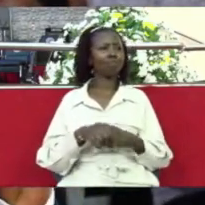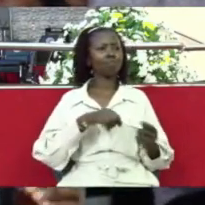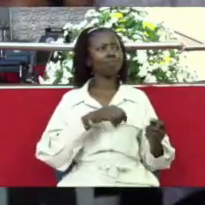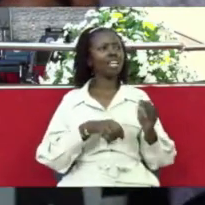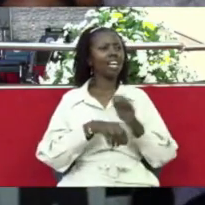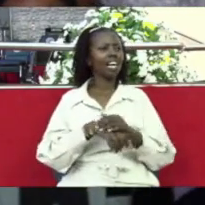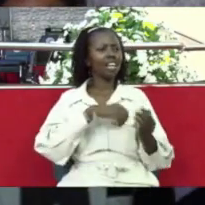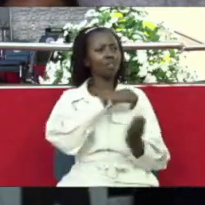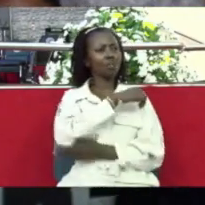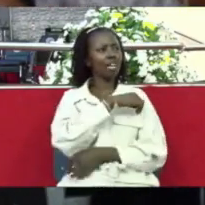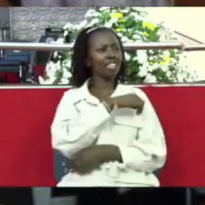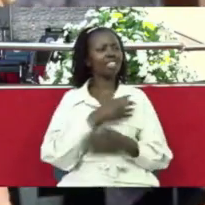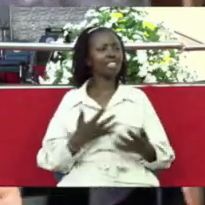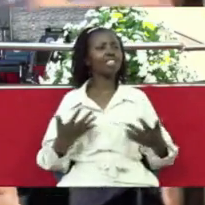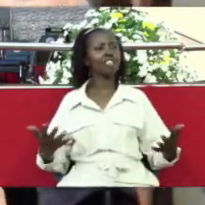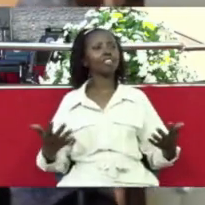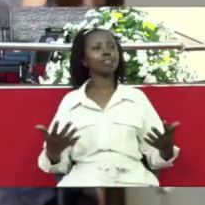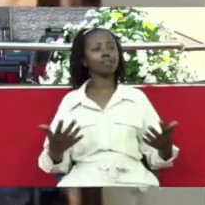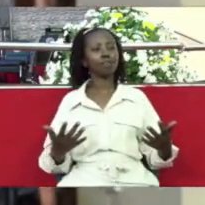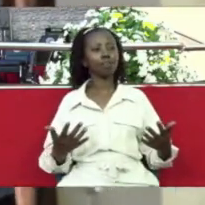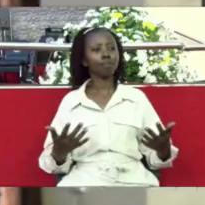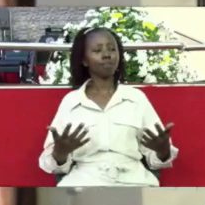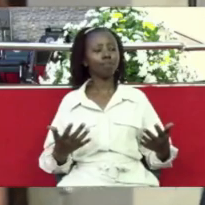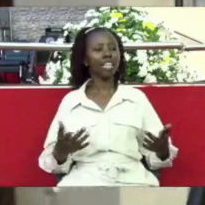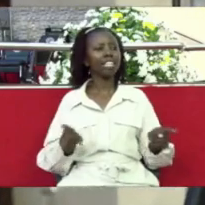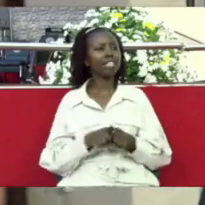And it's like you get in a cycle.